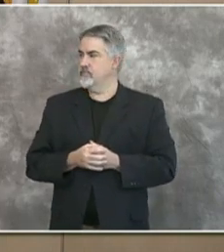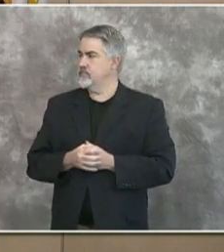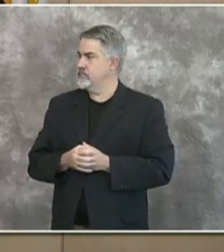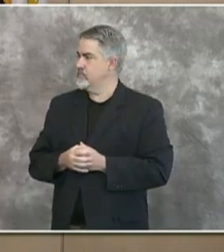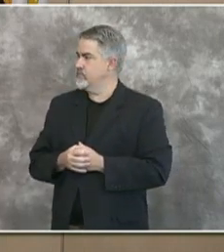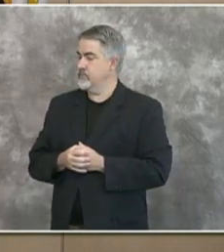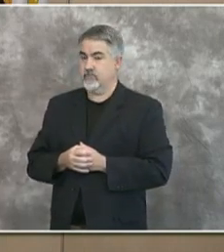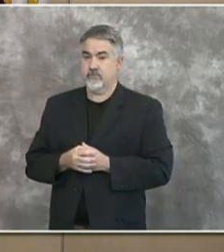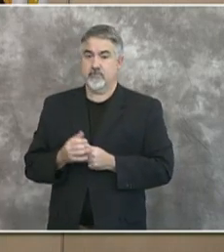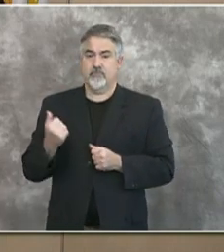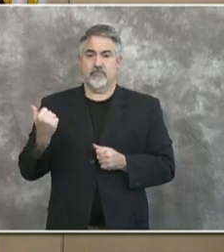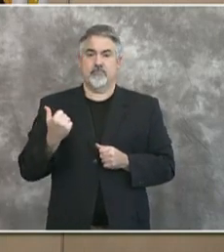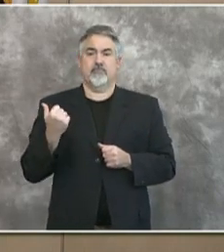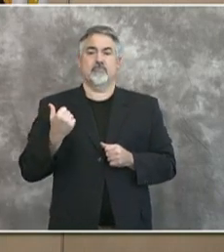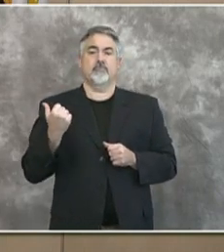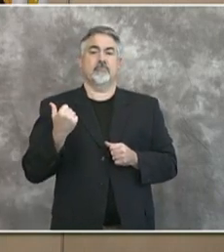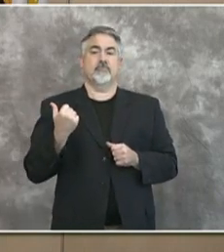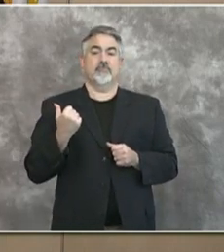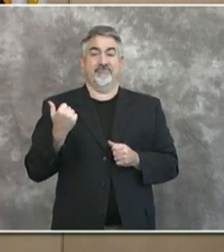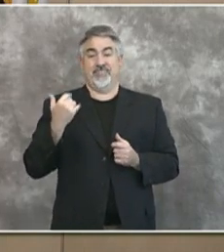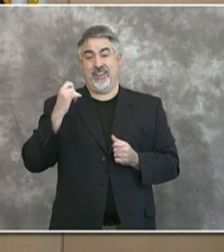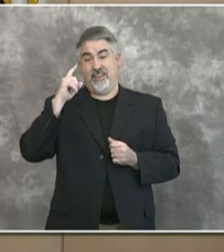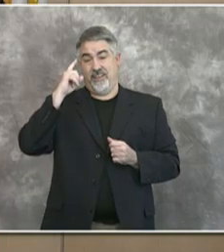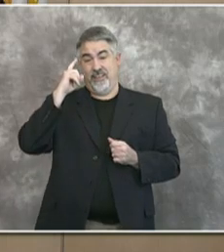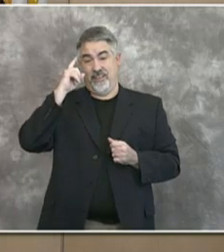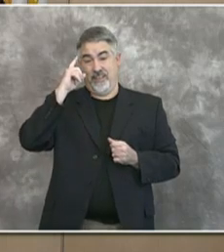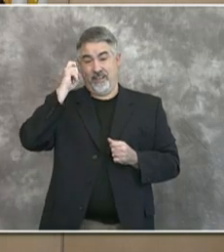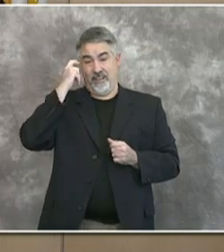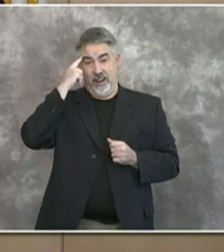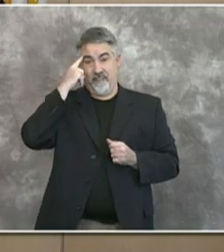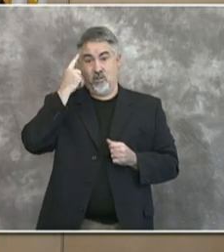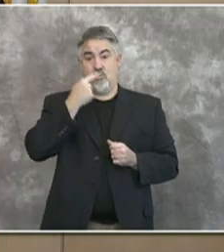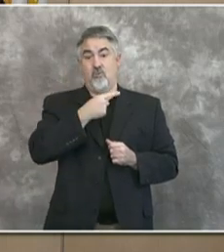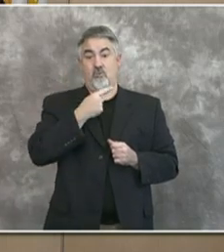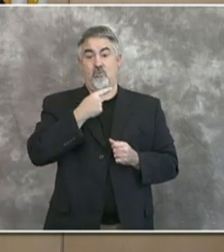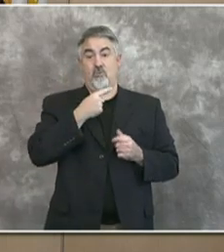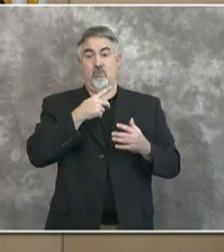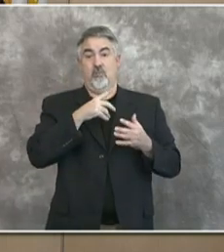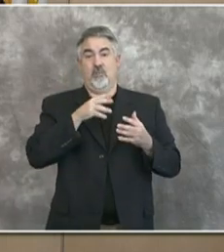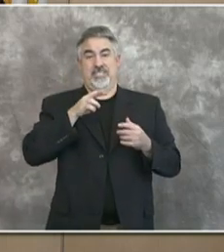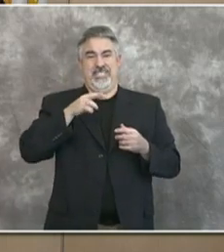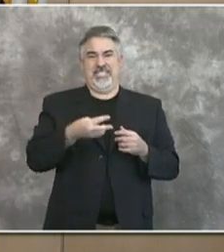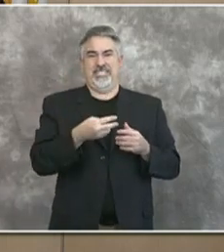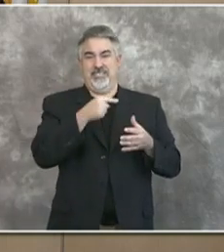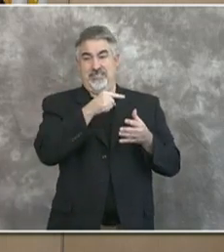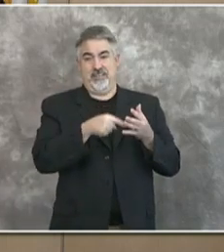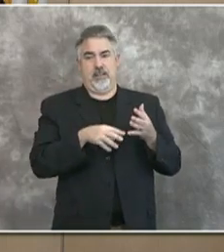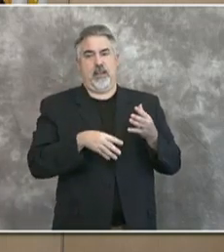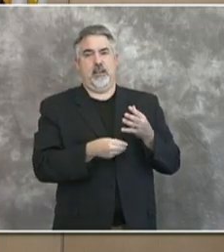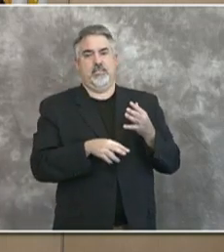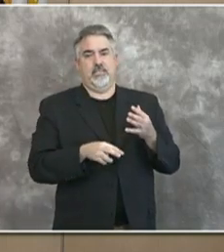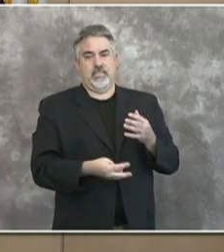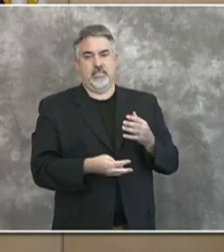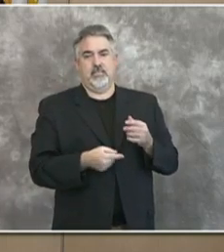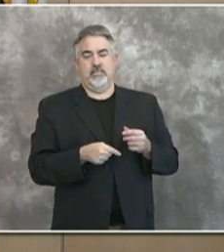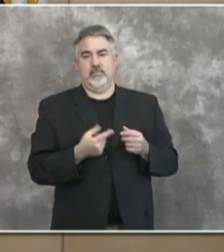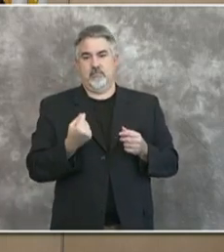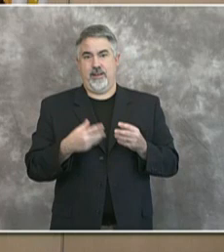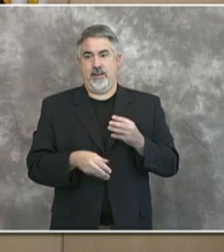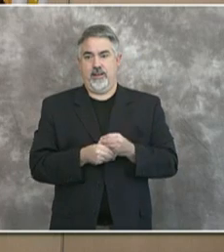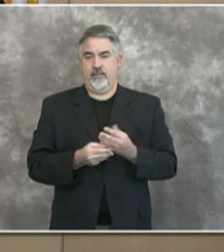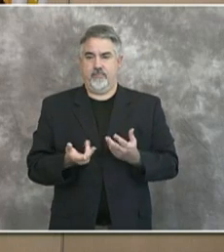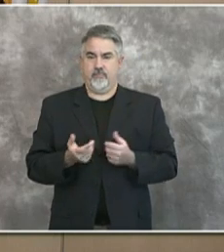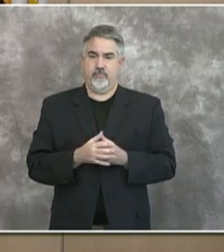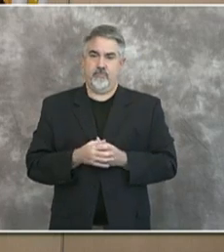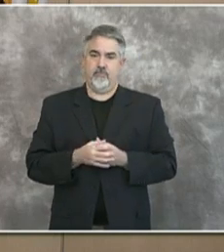governor's 6th indicator on testing and part of the statewide plan for reopening, the County of San